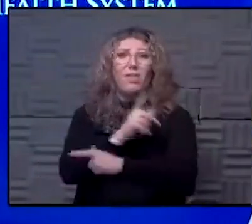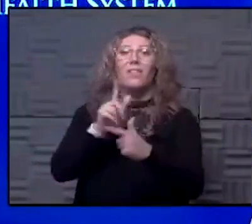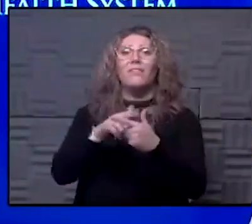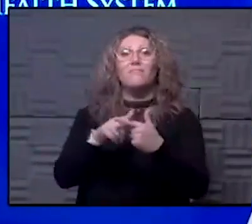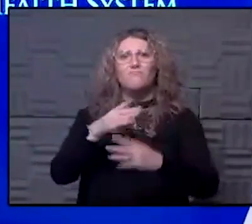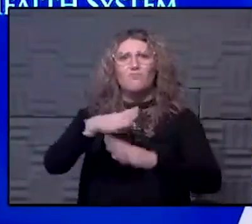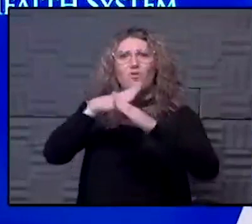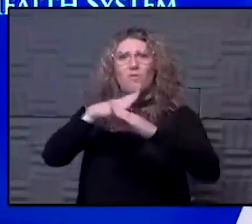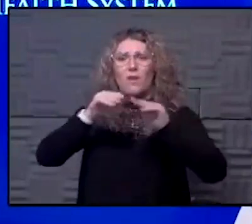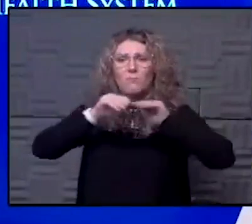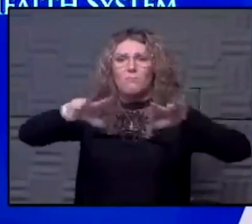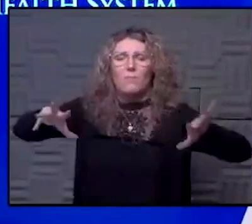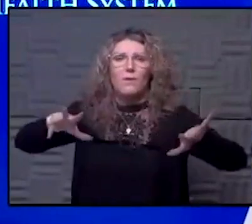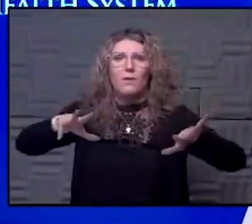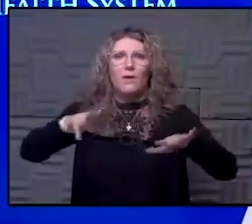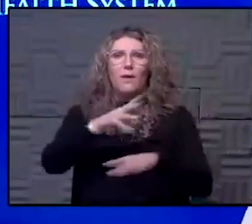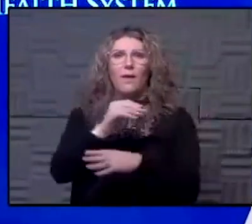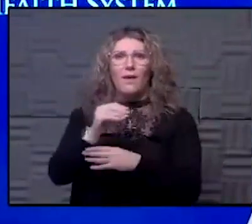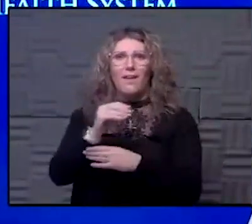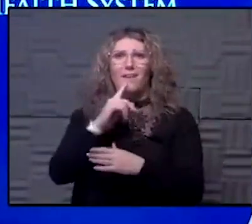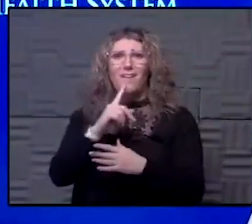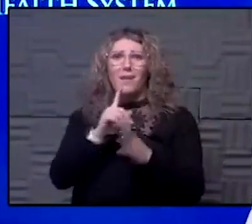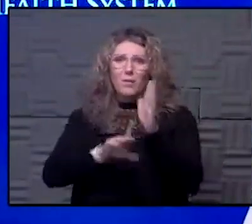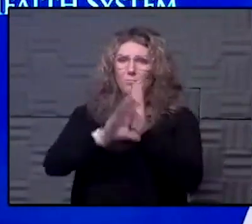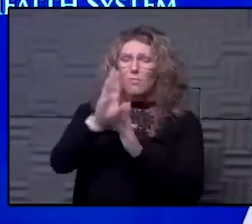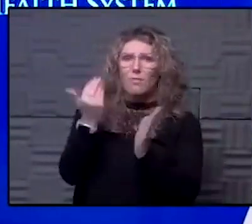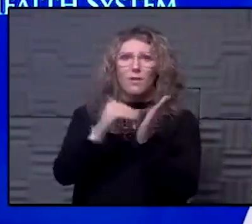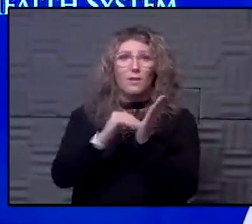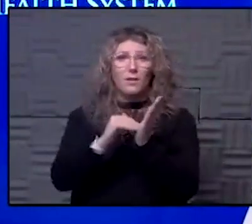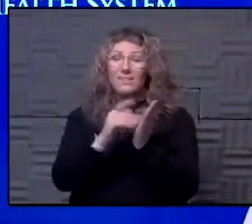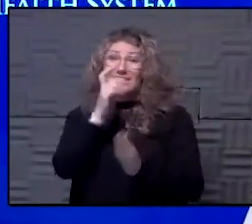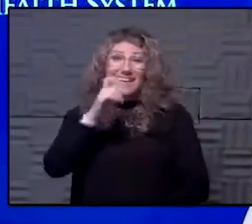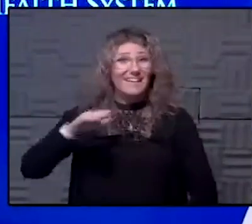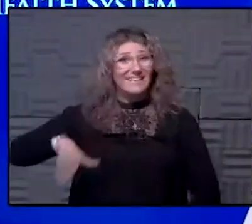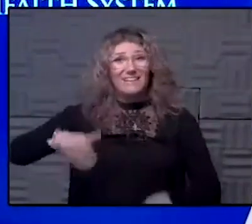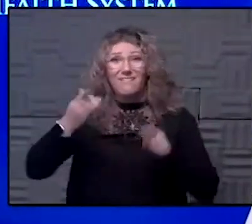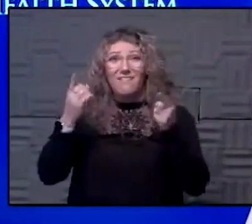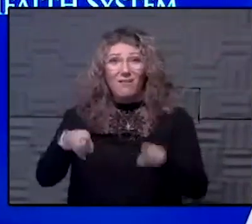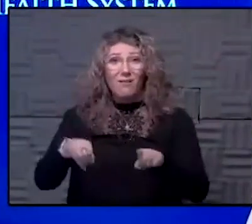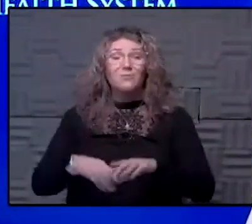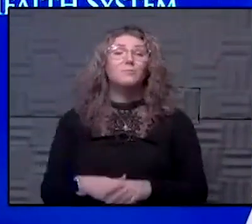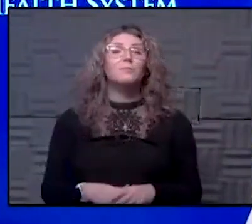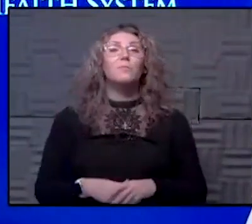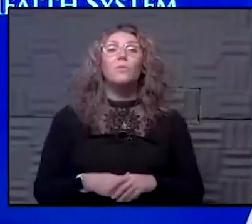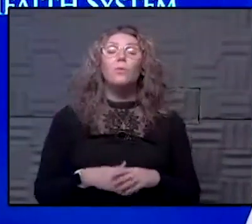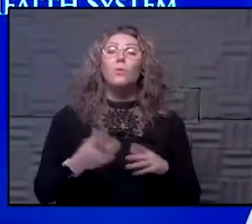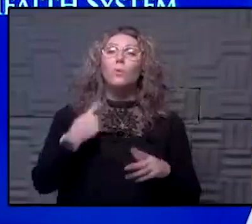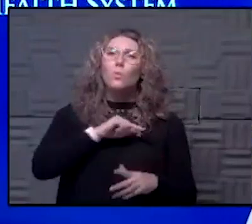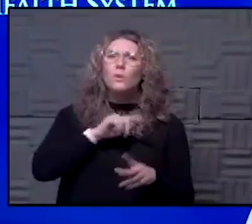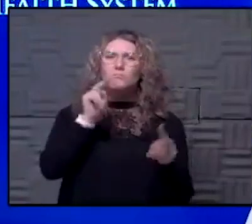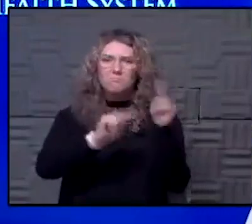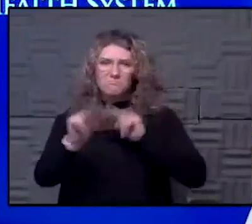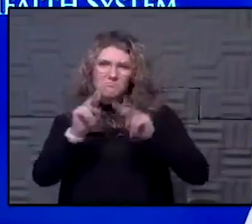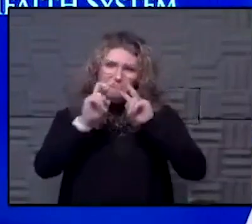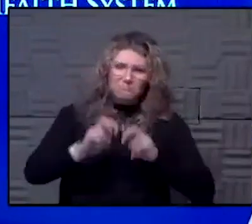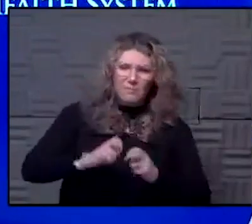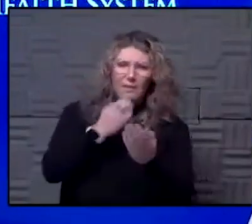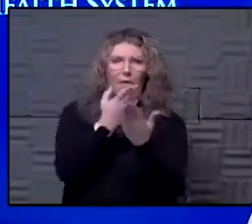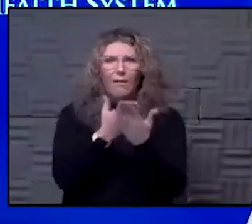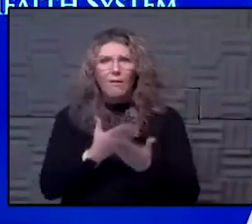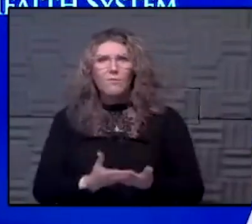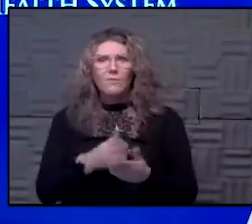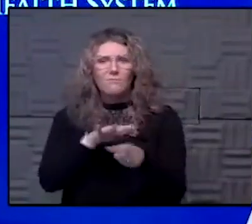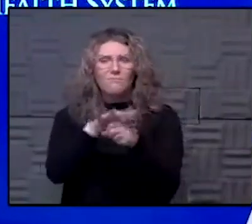from doing that and prevent it from getting another foothold. And we just don't have that yet. You know, we're looking at evidence now that says there will be enough